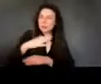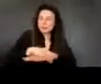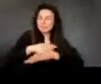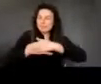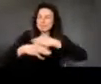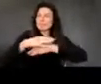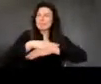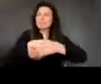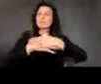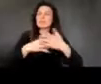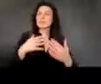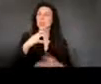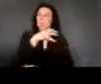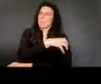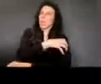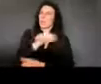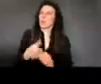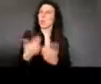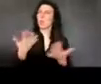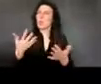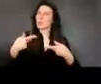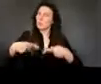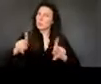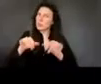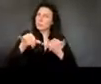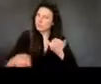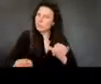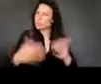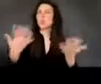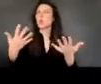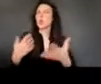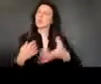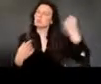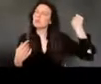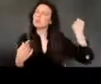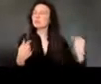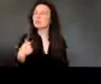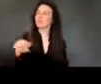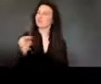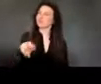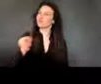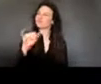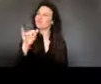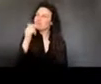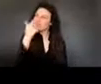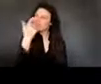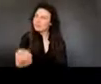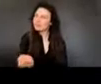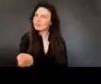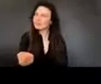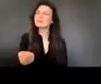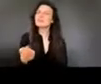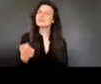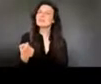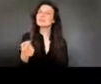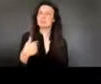is allowed to remain. And I thought that was really interesting. And I see that as maybe being something that